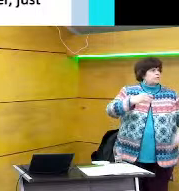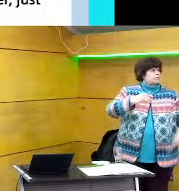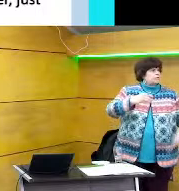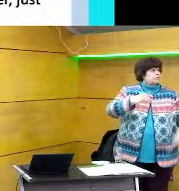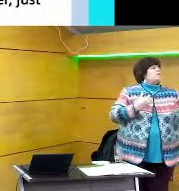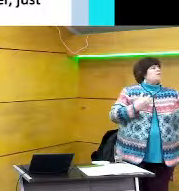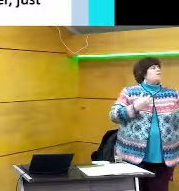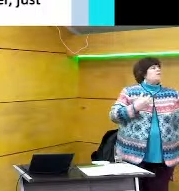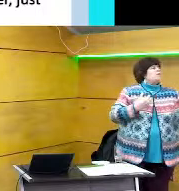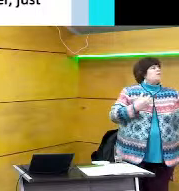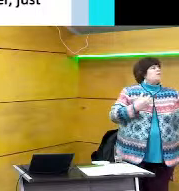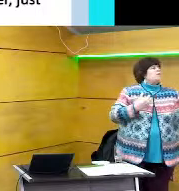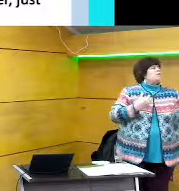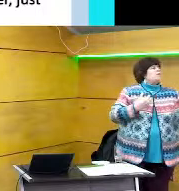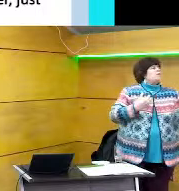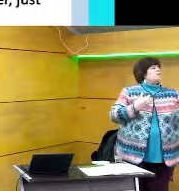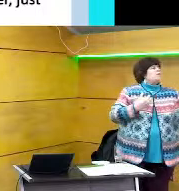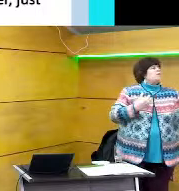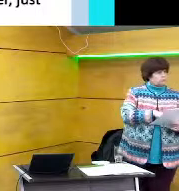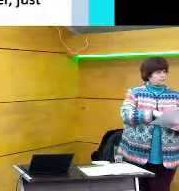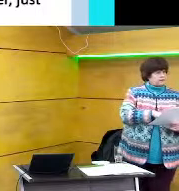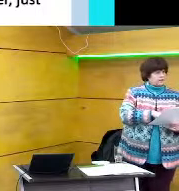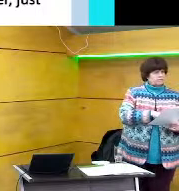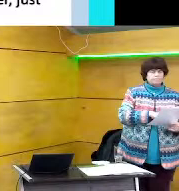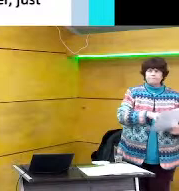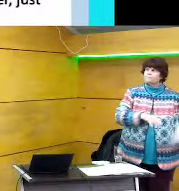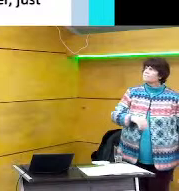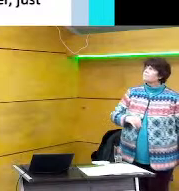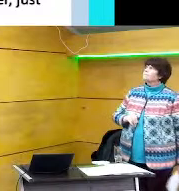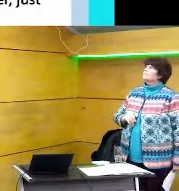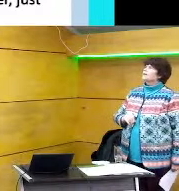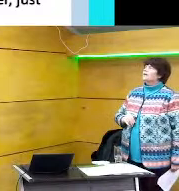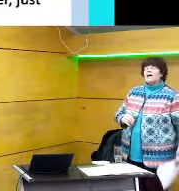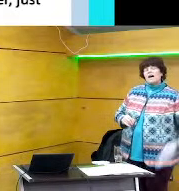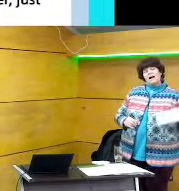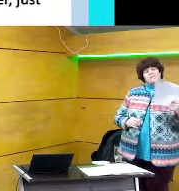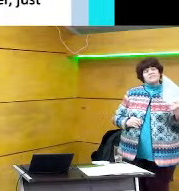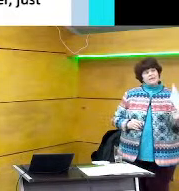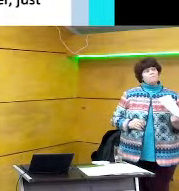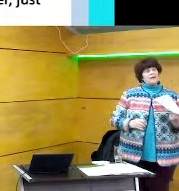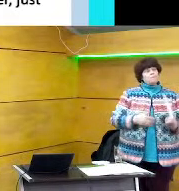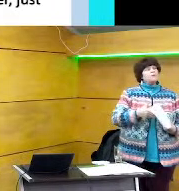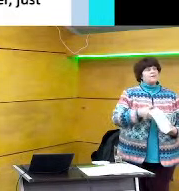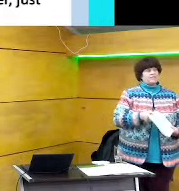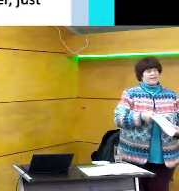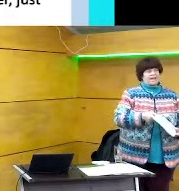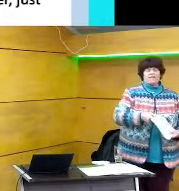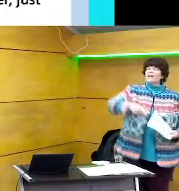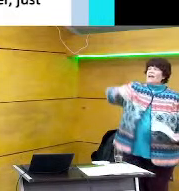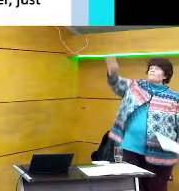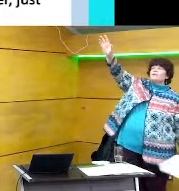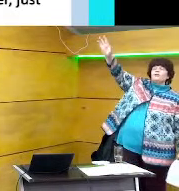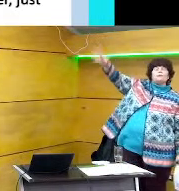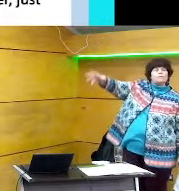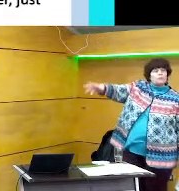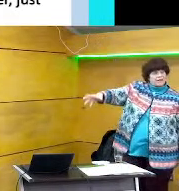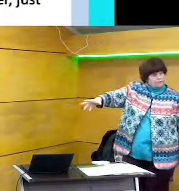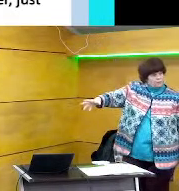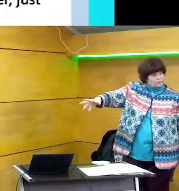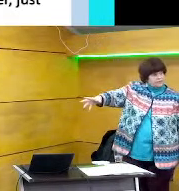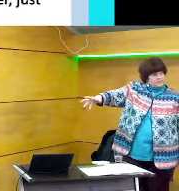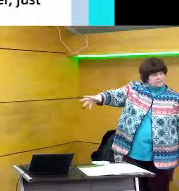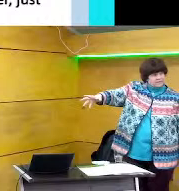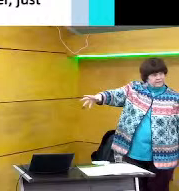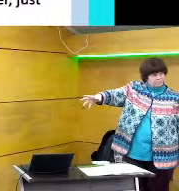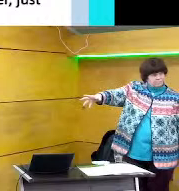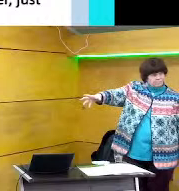so that they're engaged while you're doing this. On the same paper that they have, after you've read the